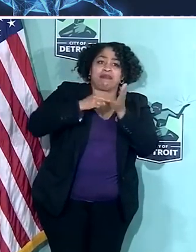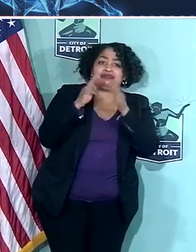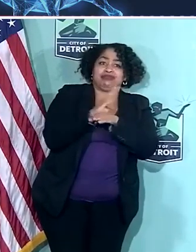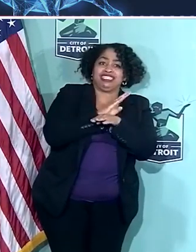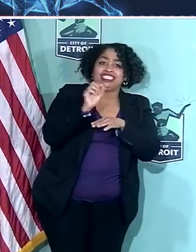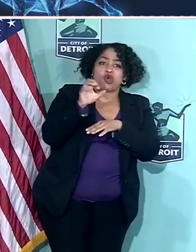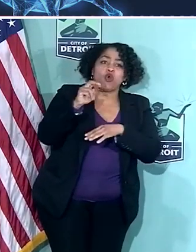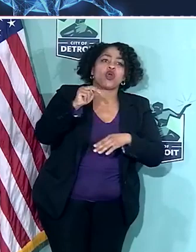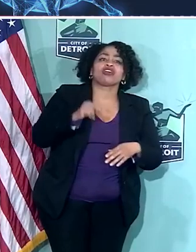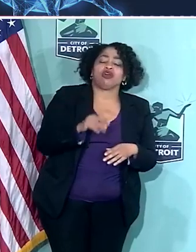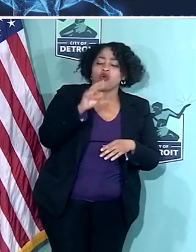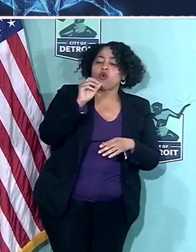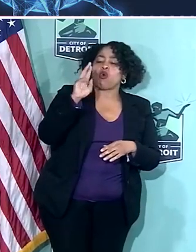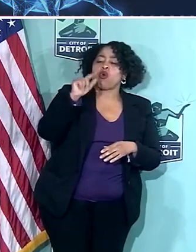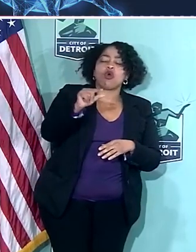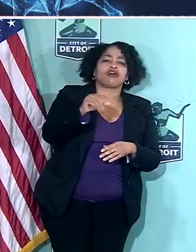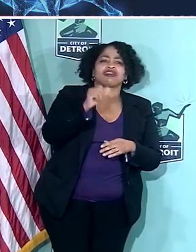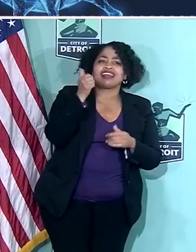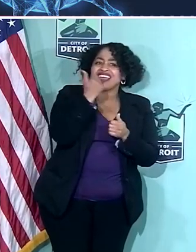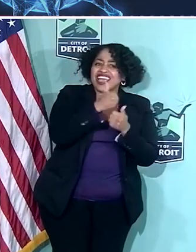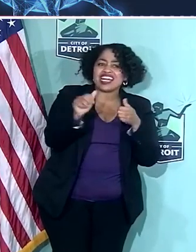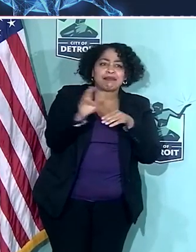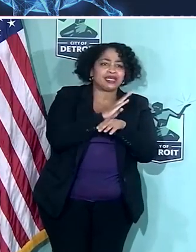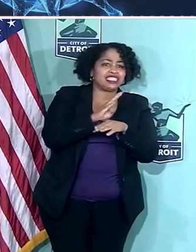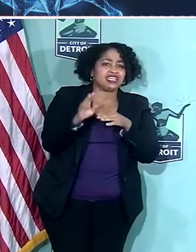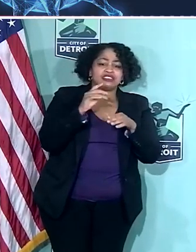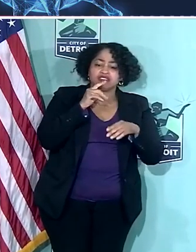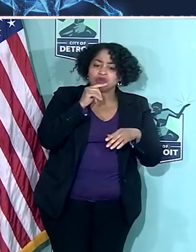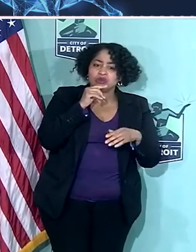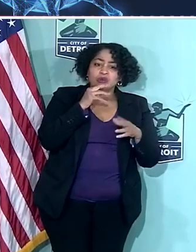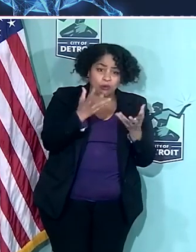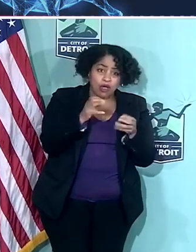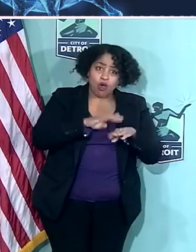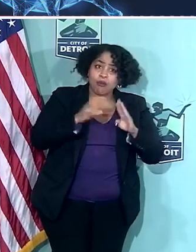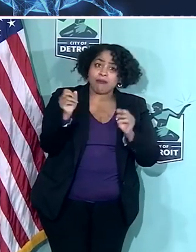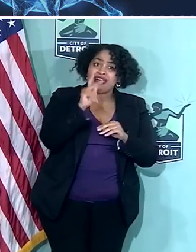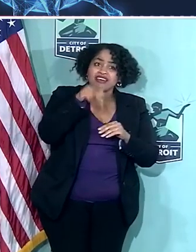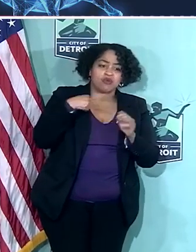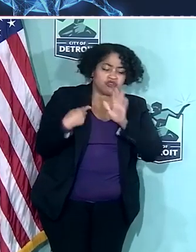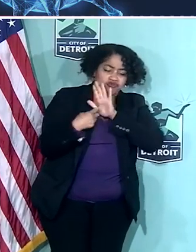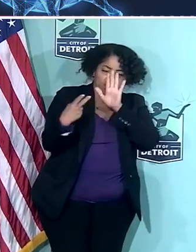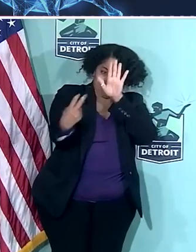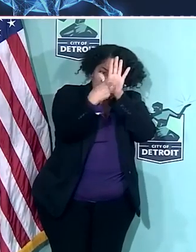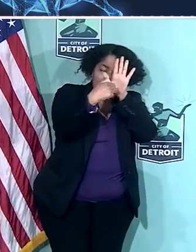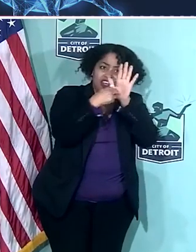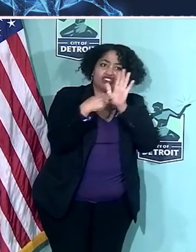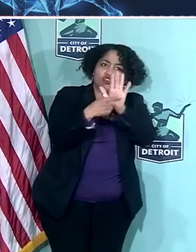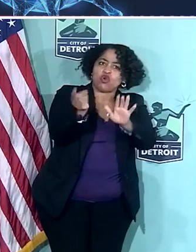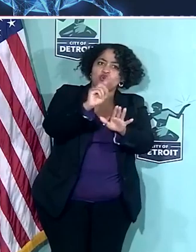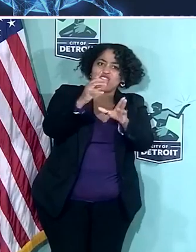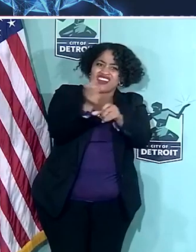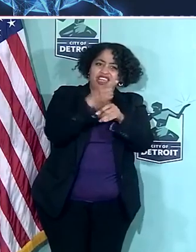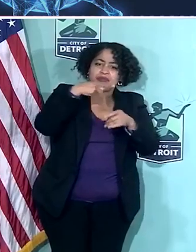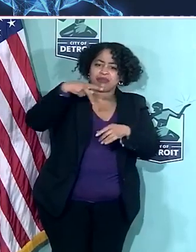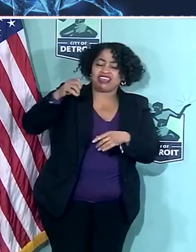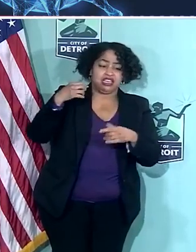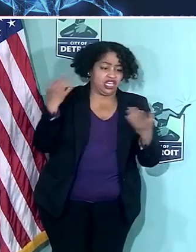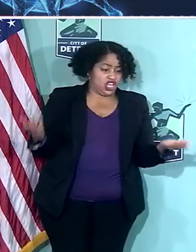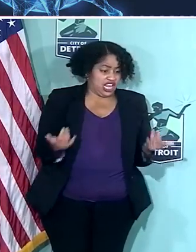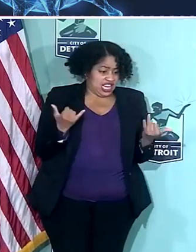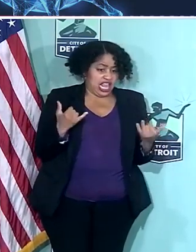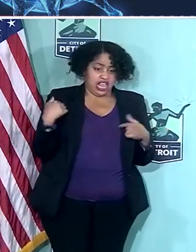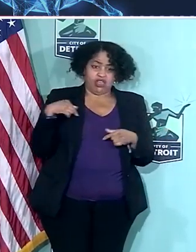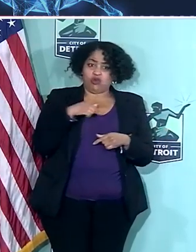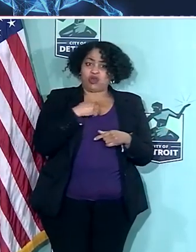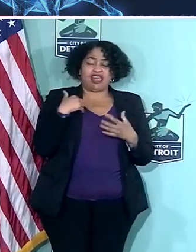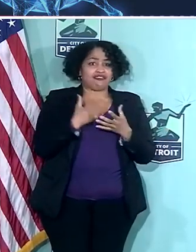if you're open, can go on there. They'll show you where you can get PPE. At this point, the city can get tons of PPE. Big companies